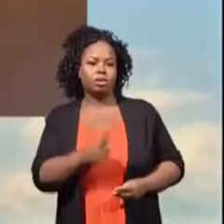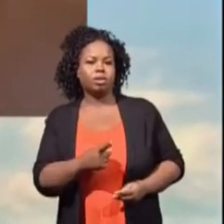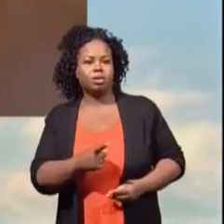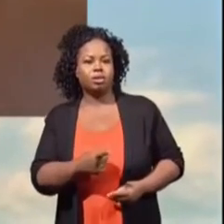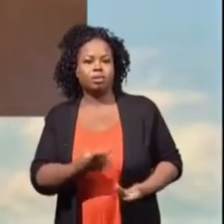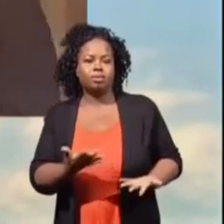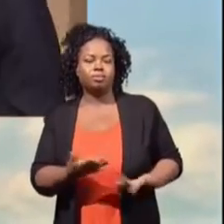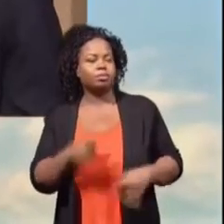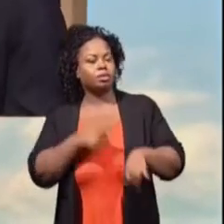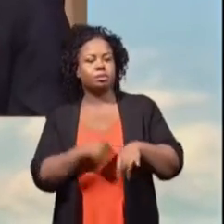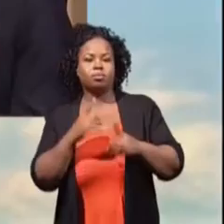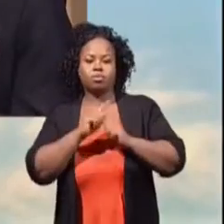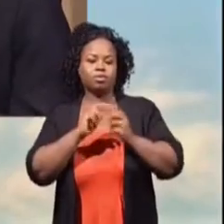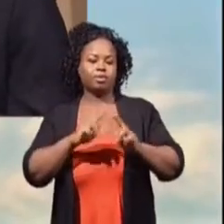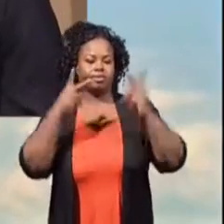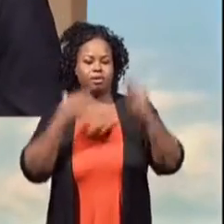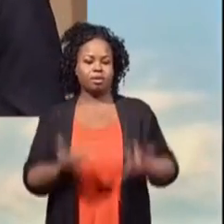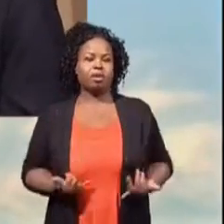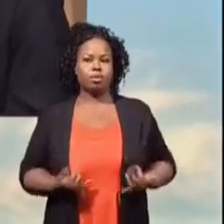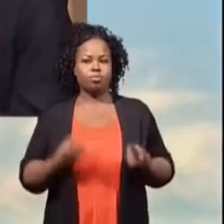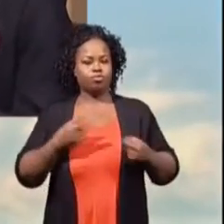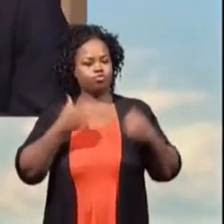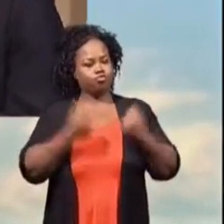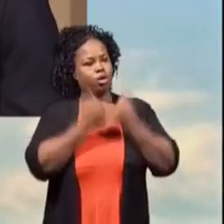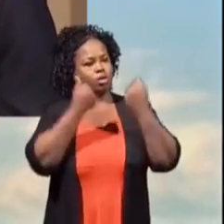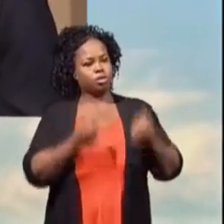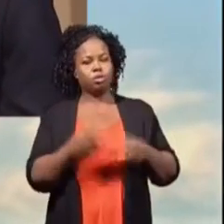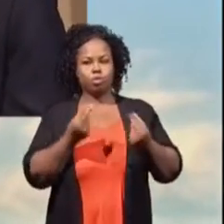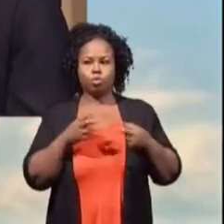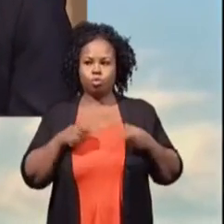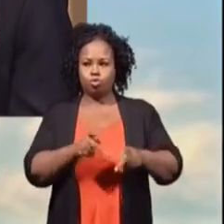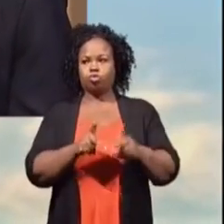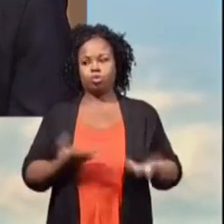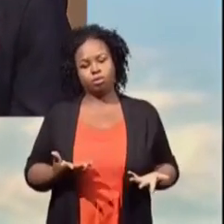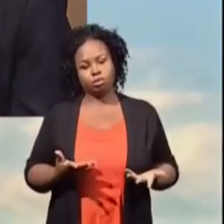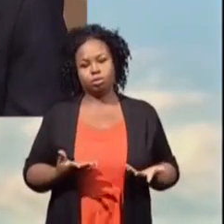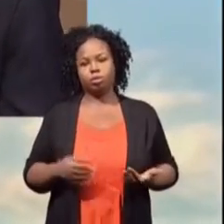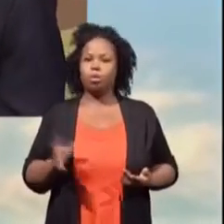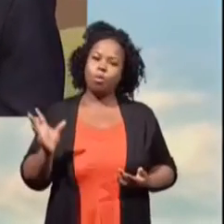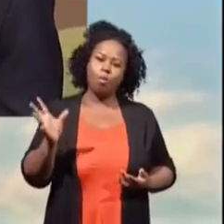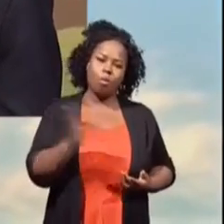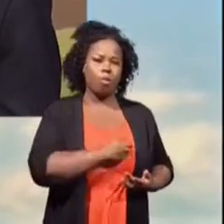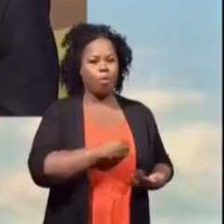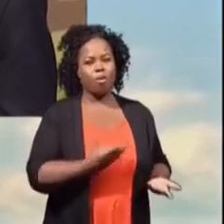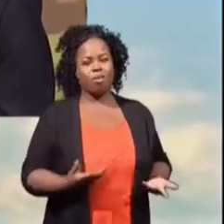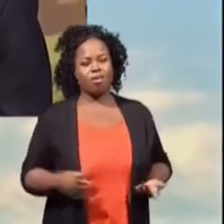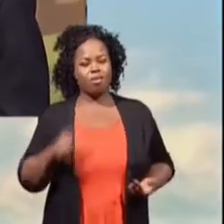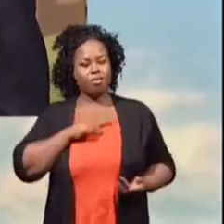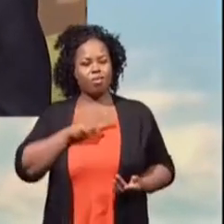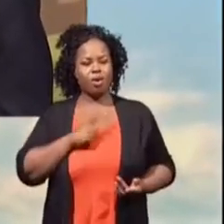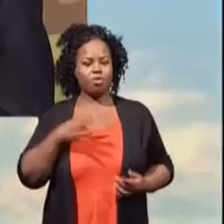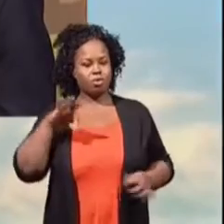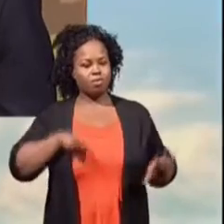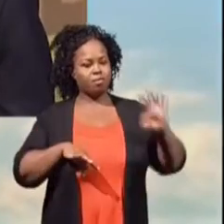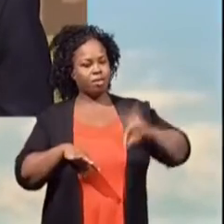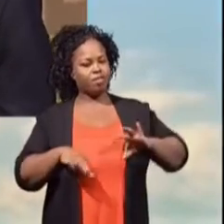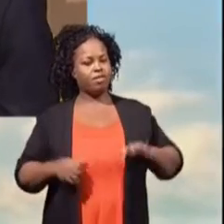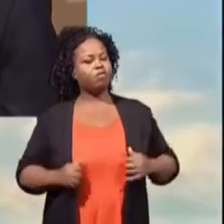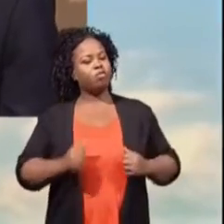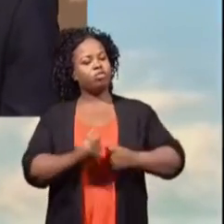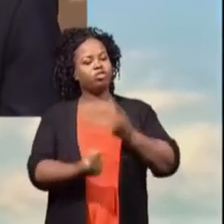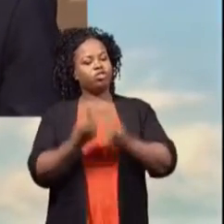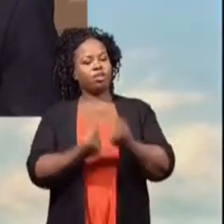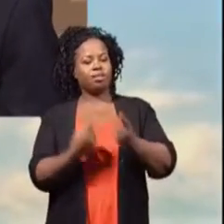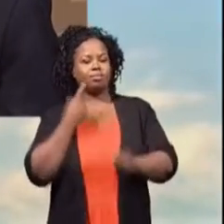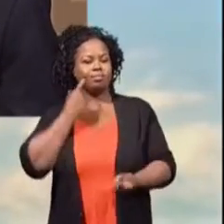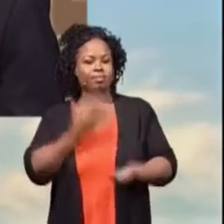look, times have changed. There are new challenges, there are new opportunities. All of us, we benefit from